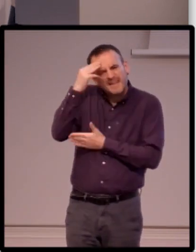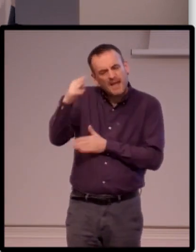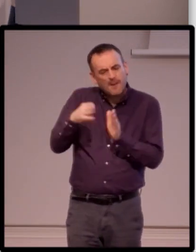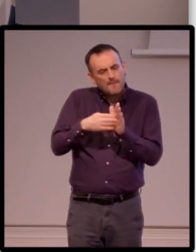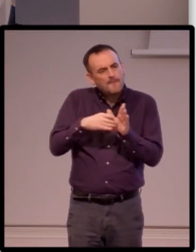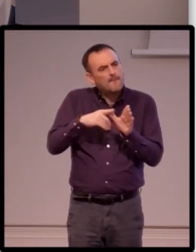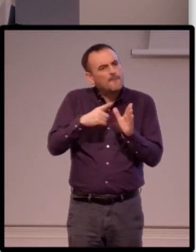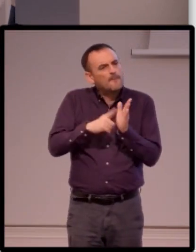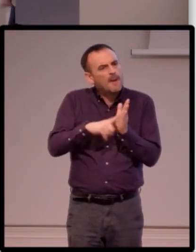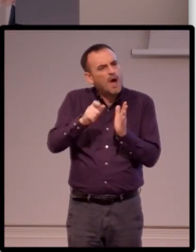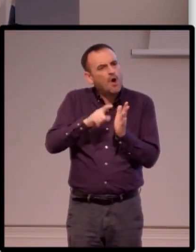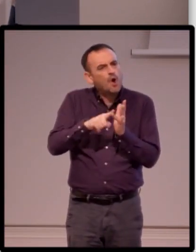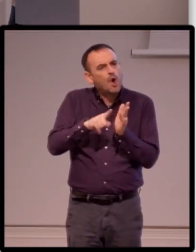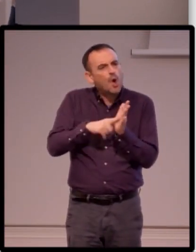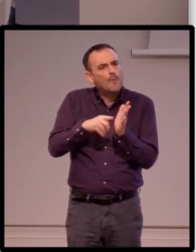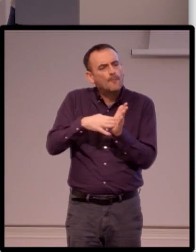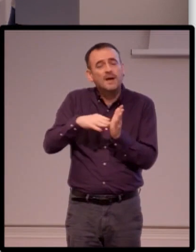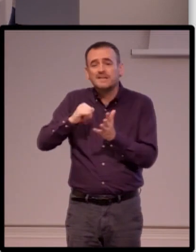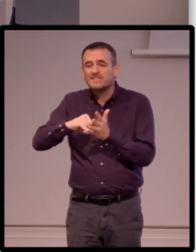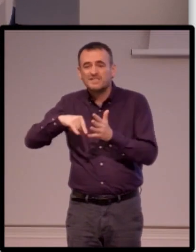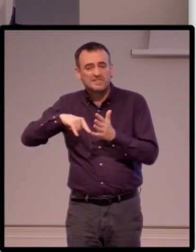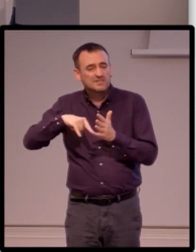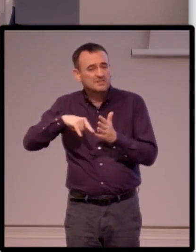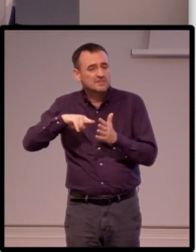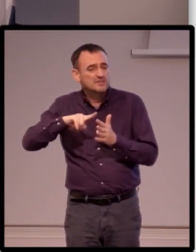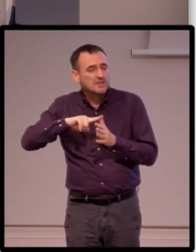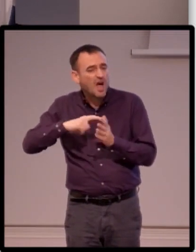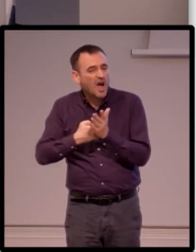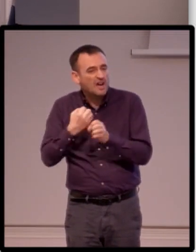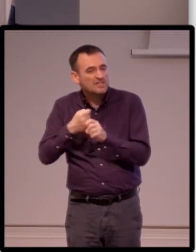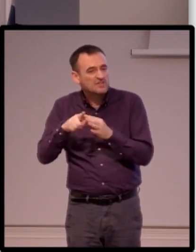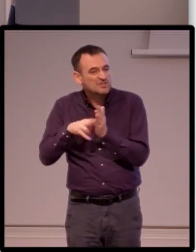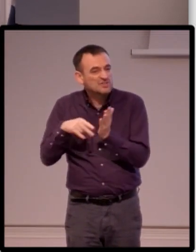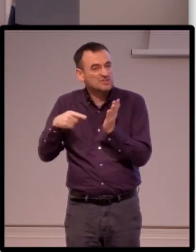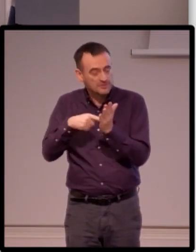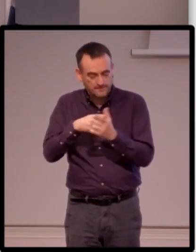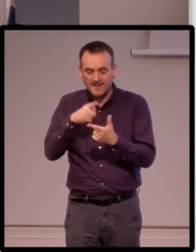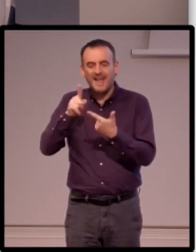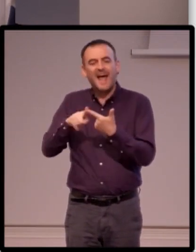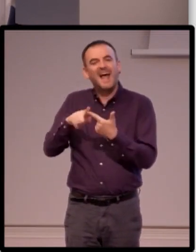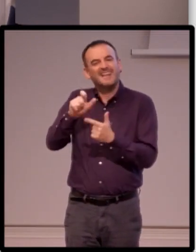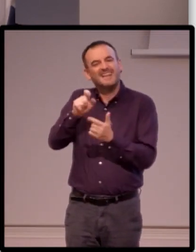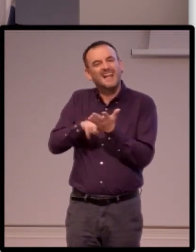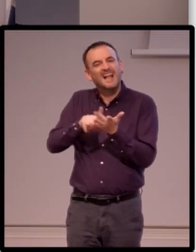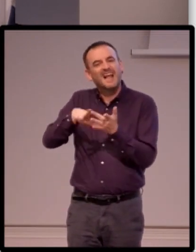CLIC, which was established in 1976 by parent Bob Woodward, that provide overnight accommodation for parents